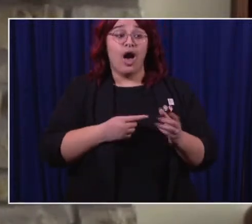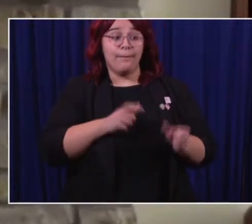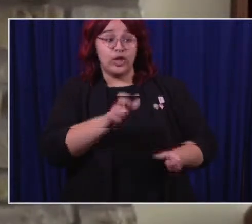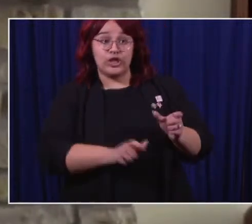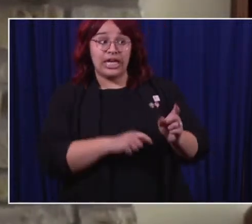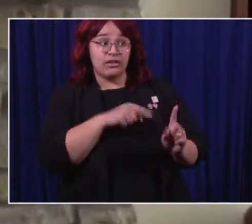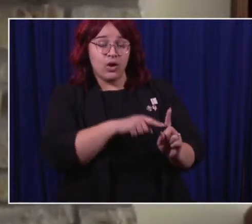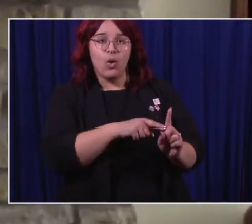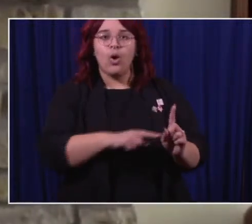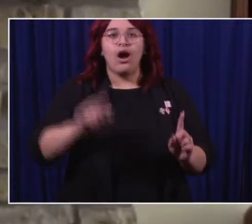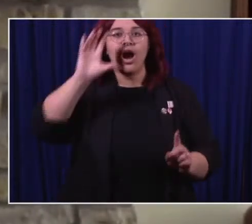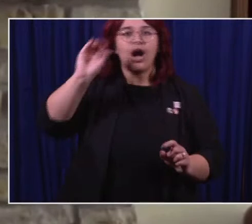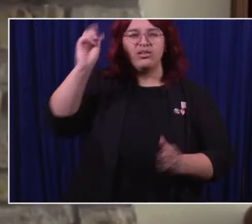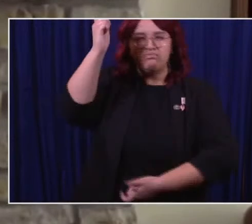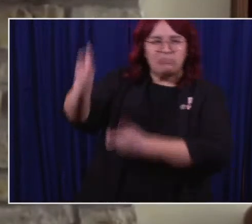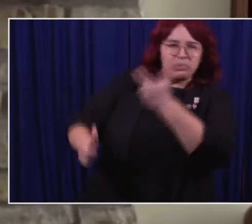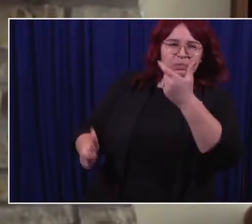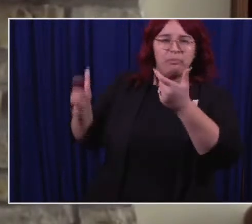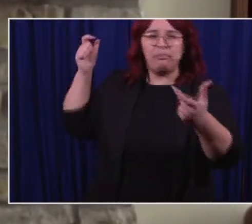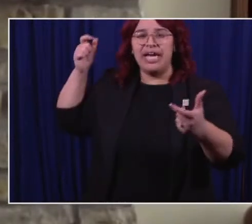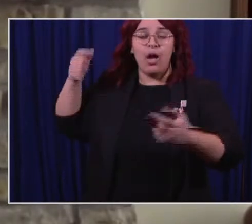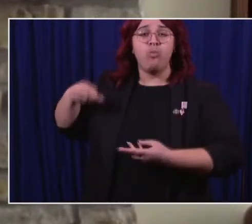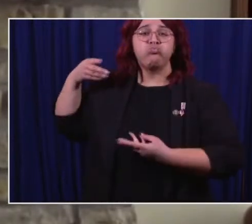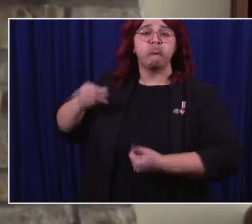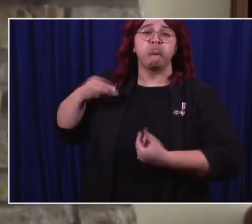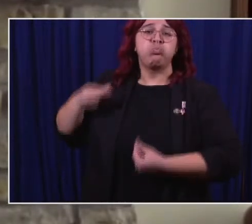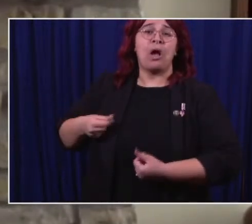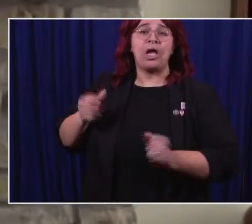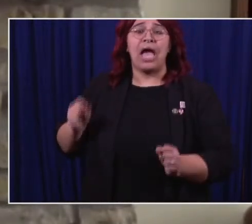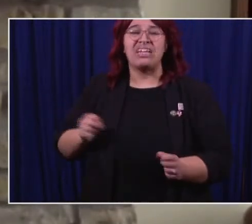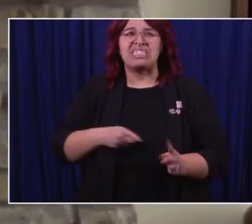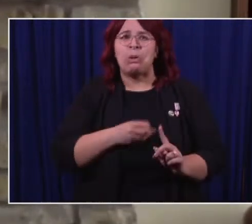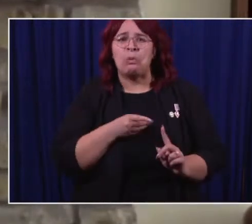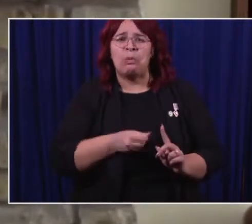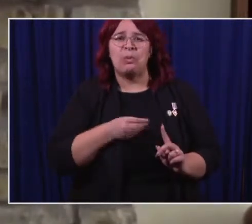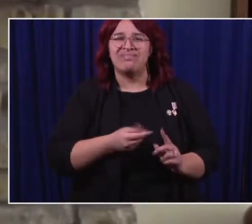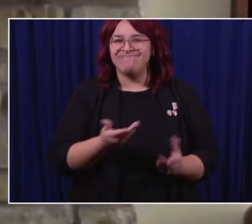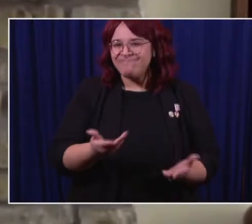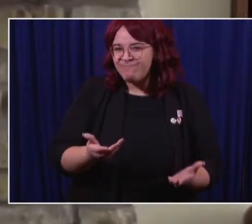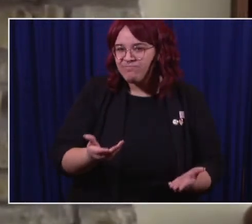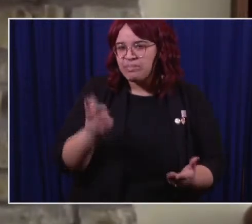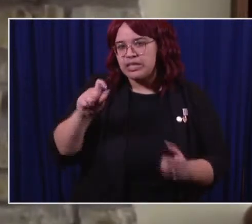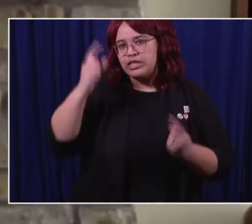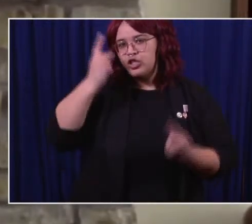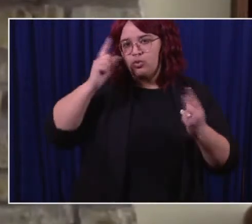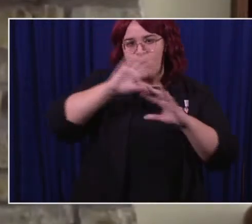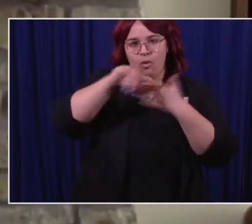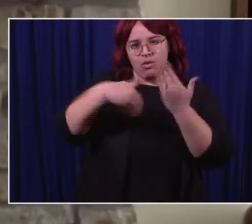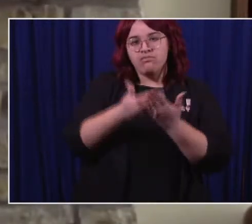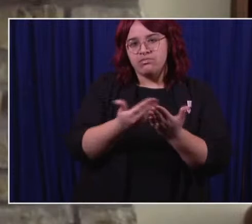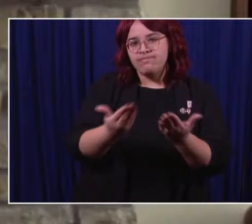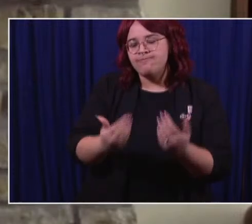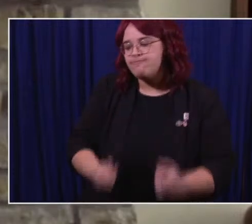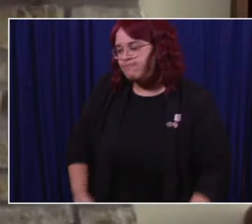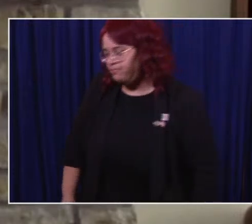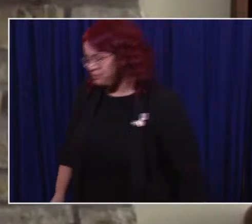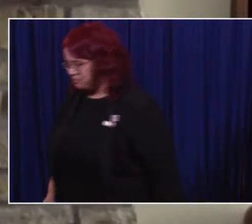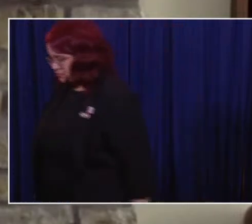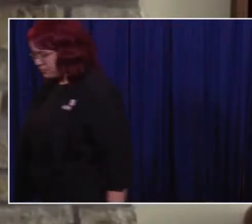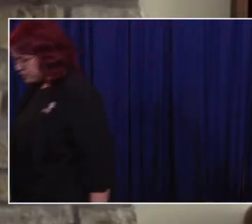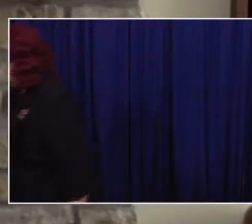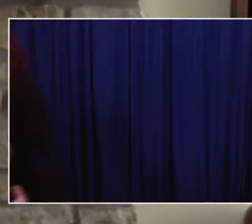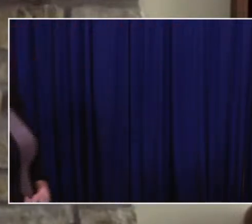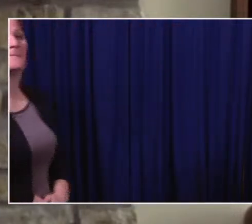Next question is from Randy Ludlow at the Columbus Dispatch. Hey, Randy. Good afternoon, Governor. The Columbus